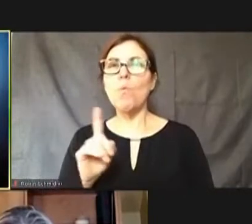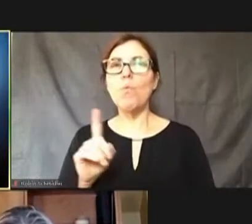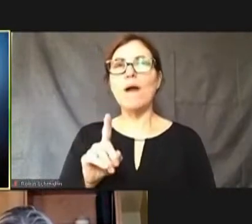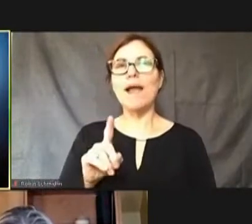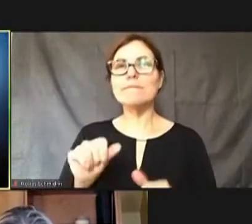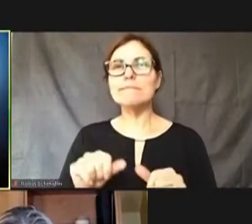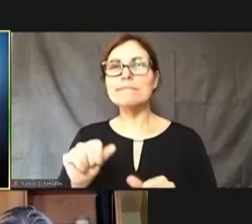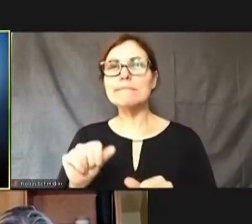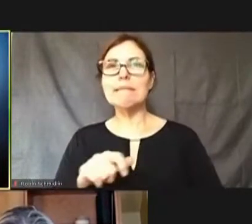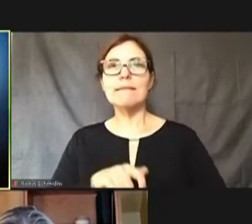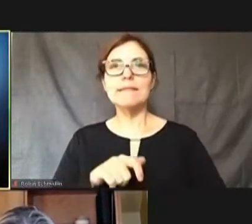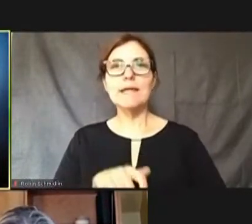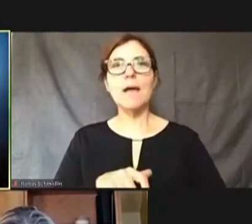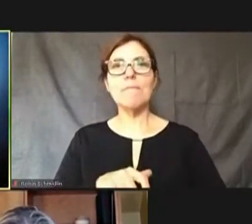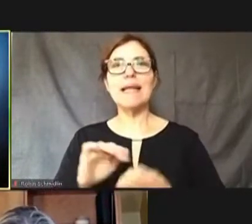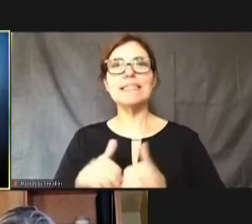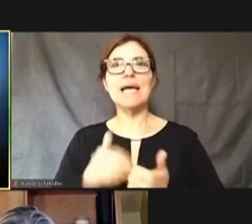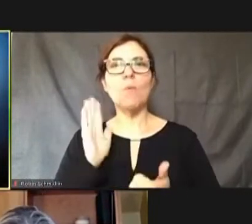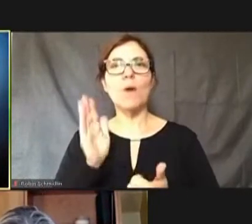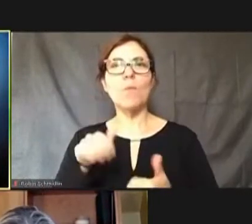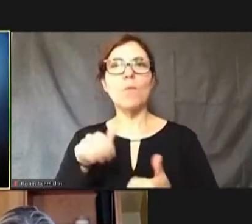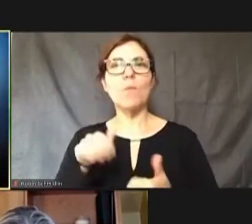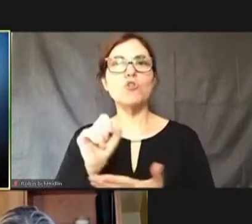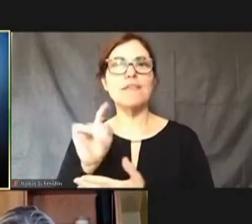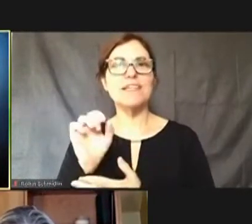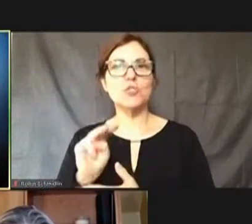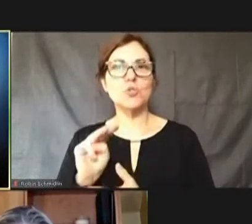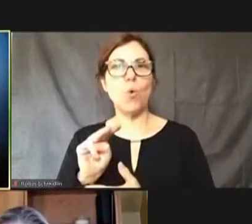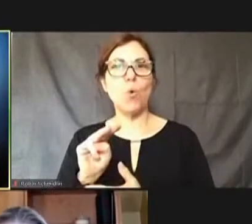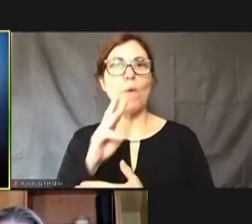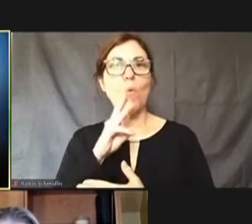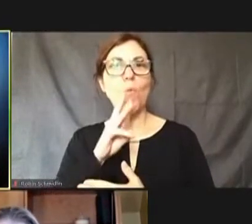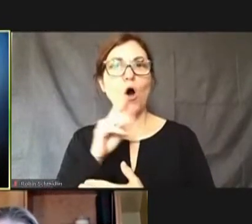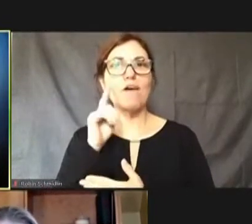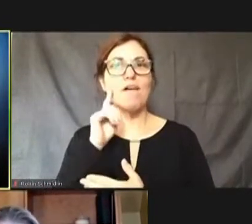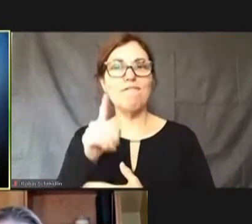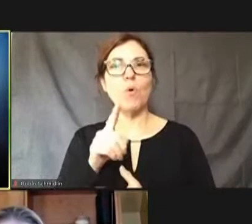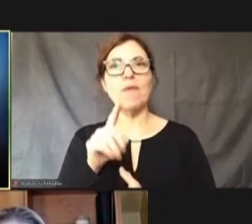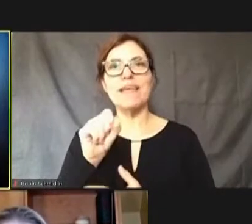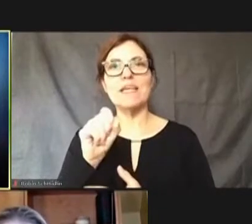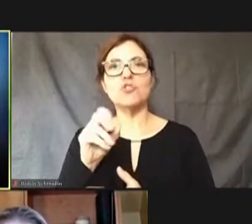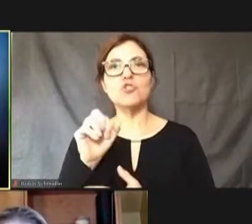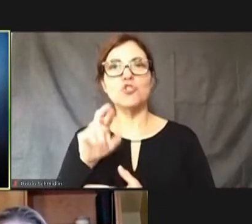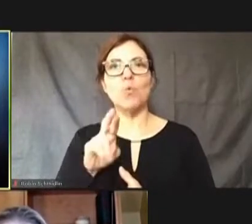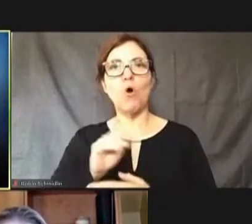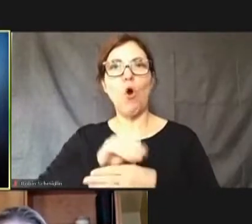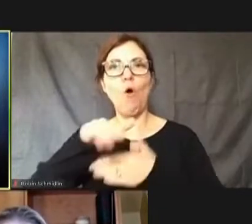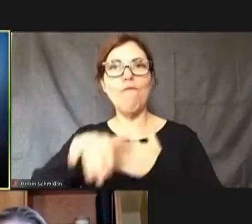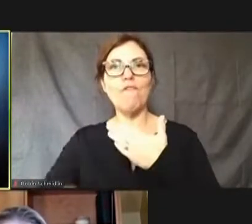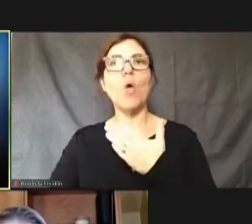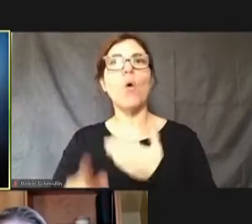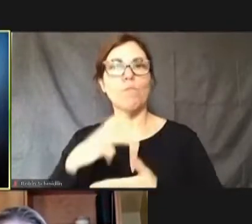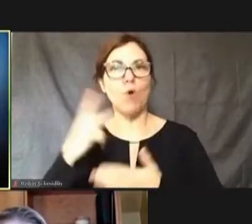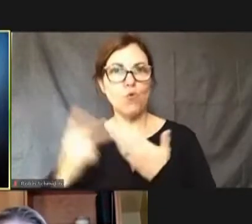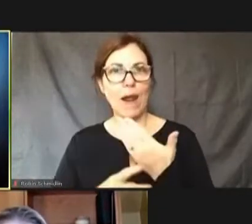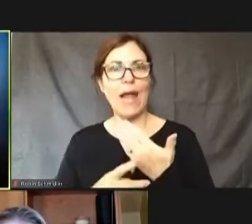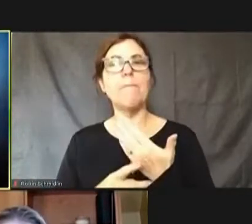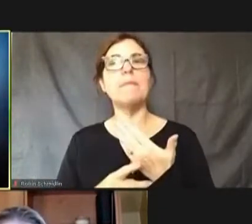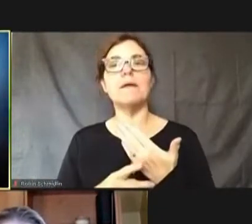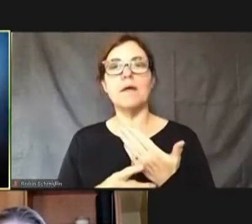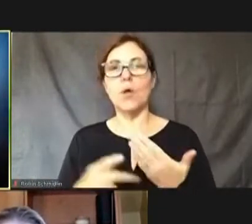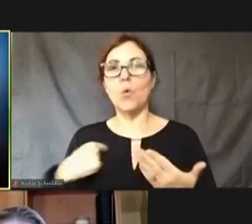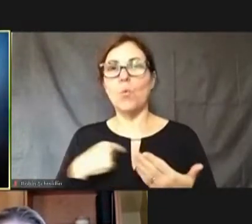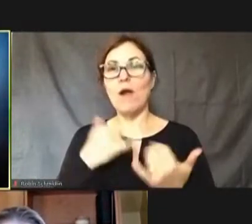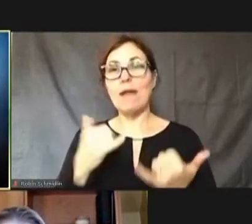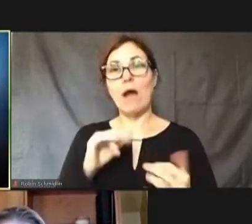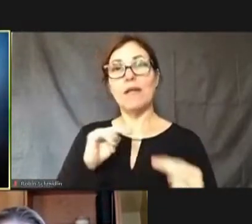we're going to approach stormwater in our combined sewer overflow program. So we are currently in negotiations with the Department of